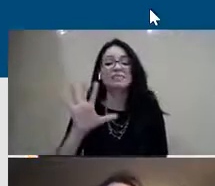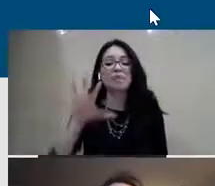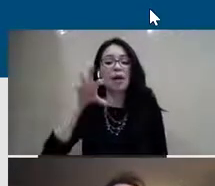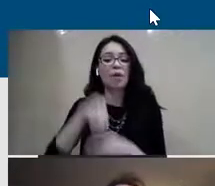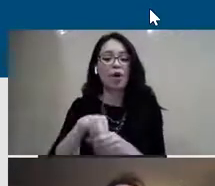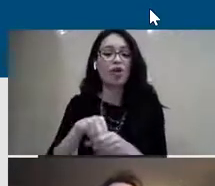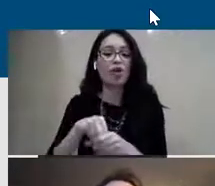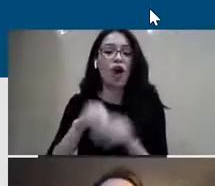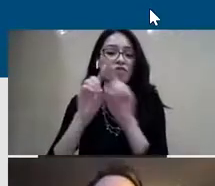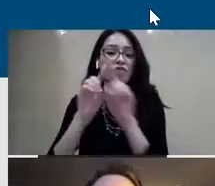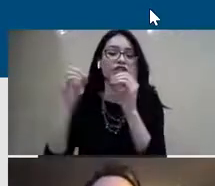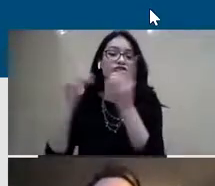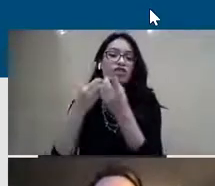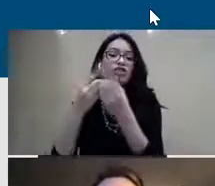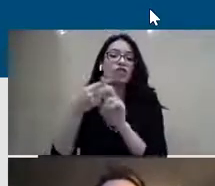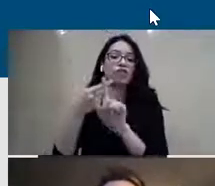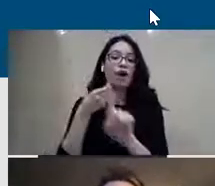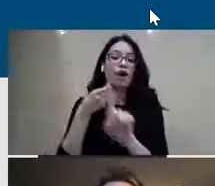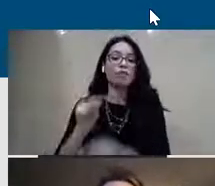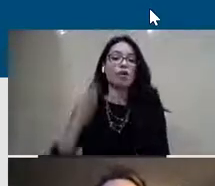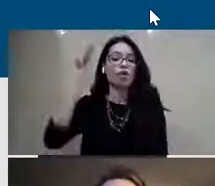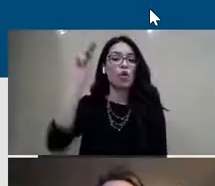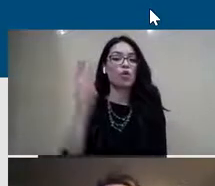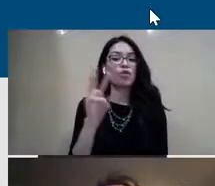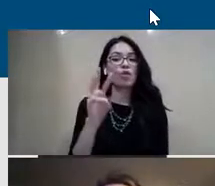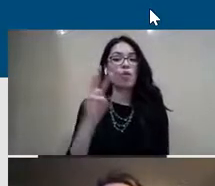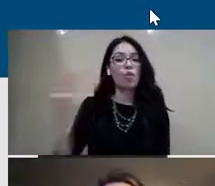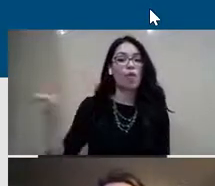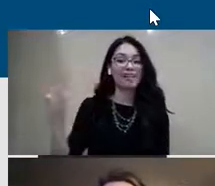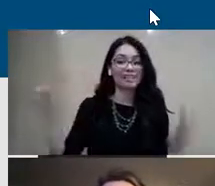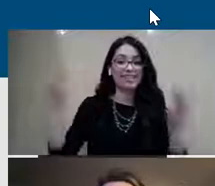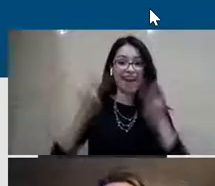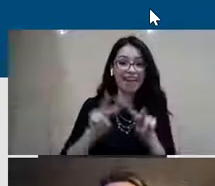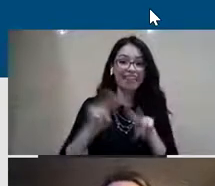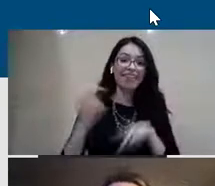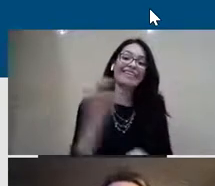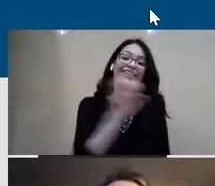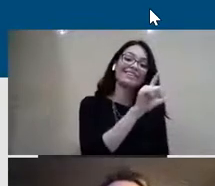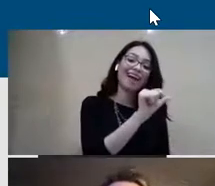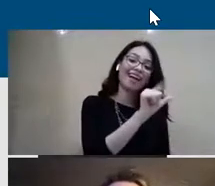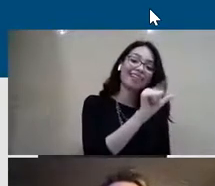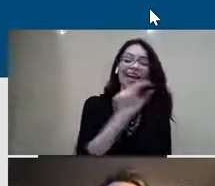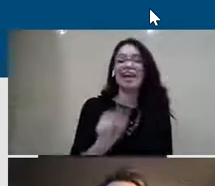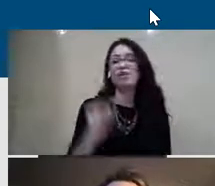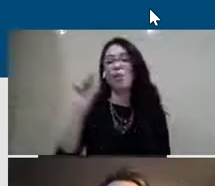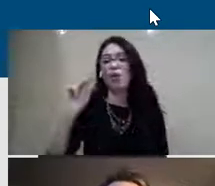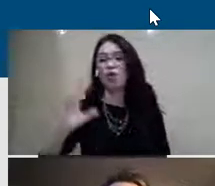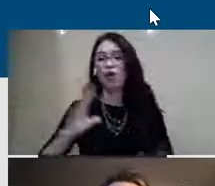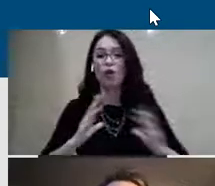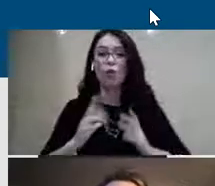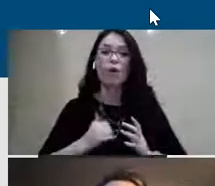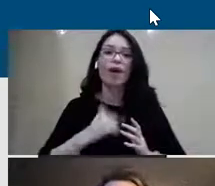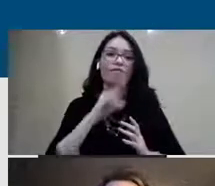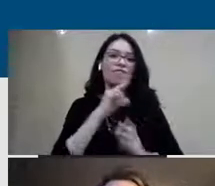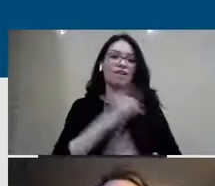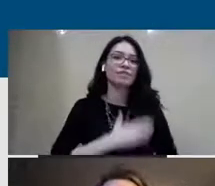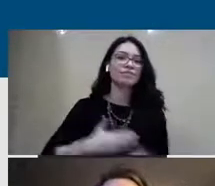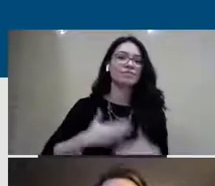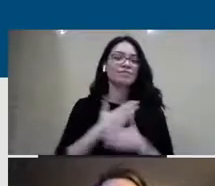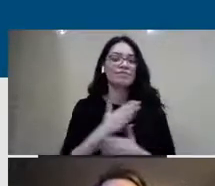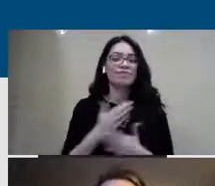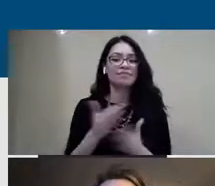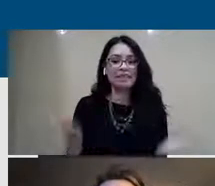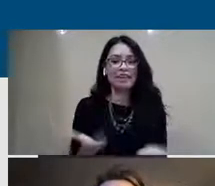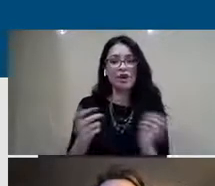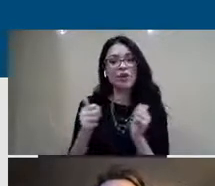Northwest Valley and from West LA to East Hollywood. I'm excited to be co-hosting this town hall with my new colleague, Tanya Ortiz Franklin, who